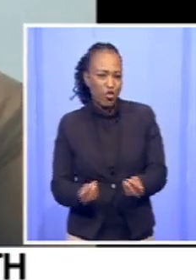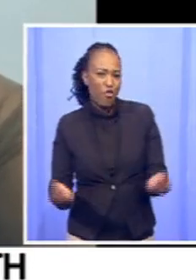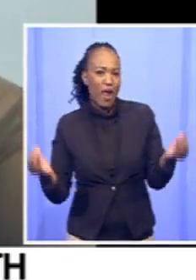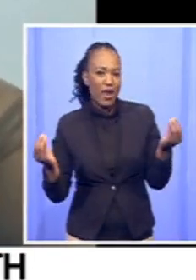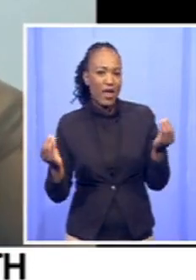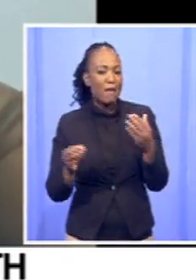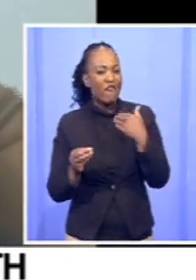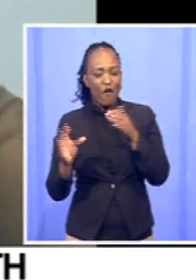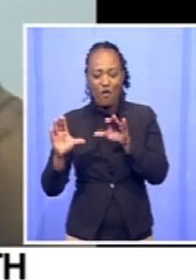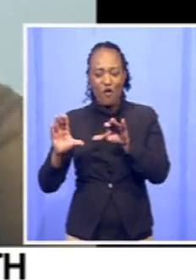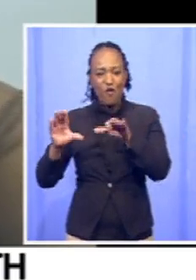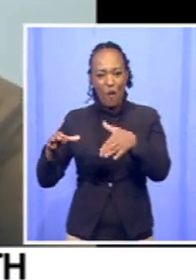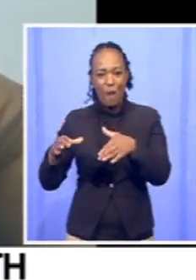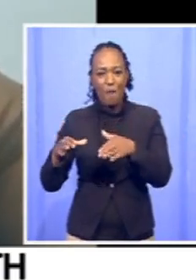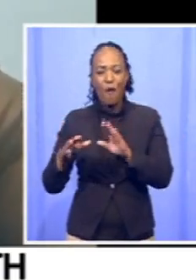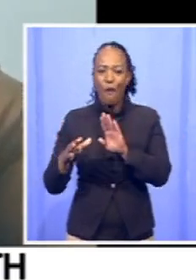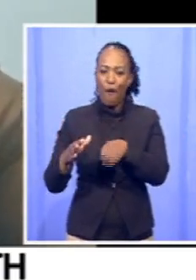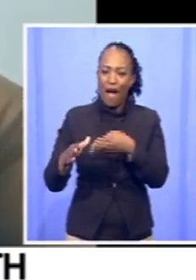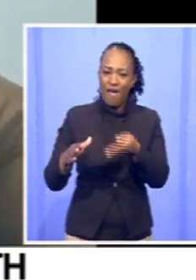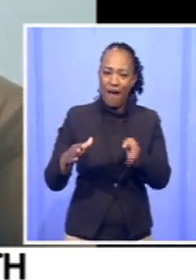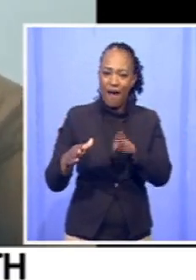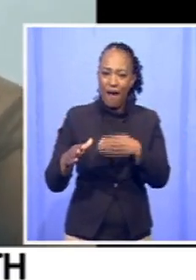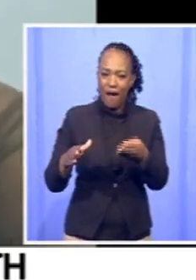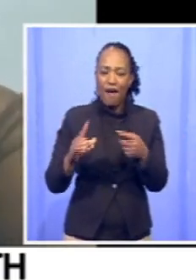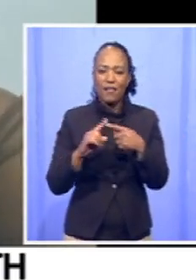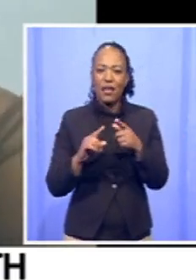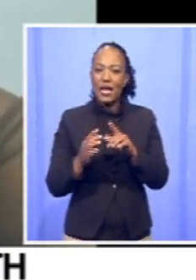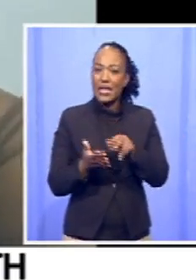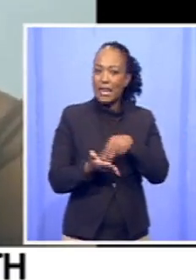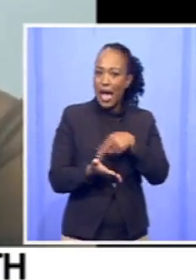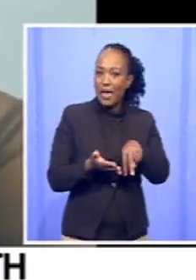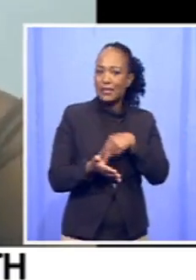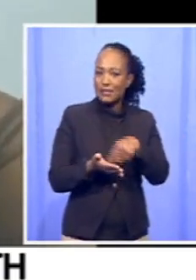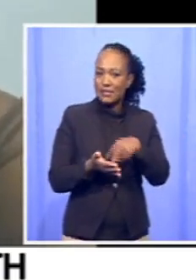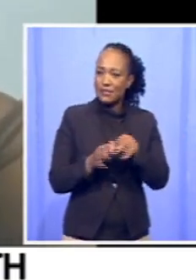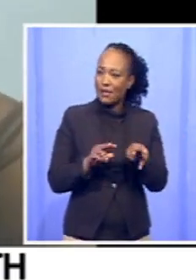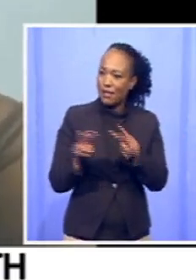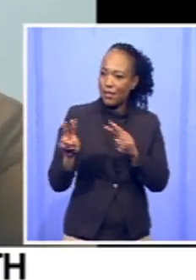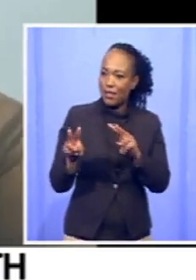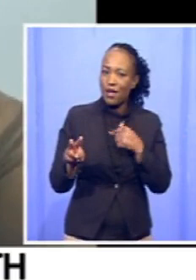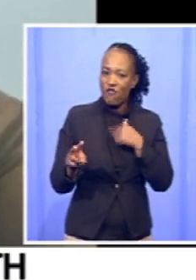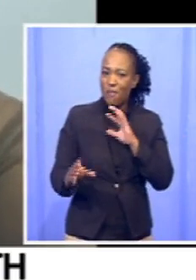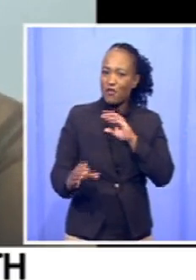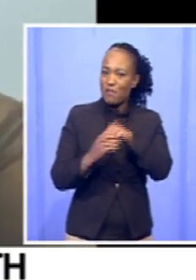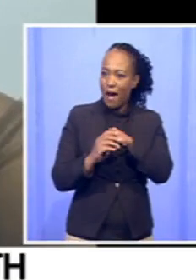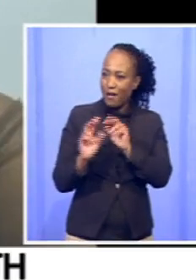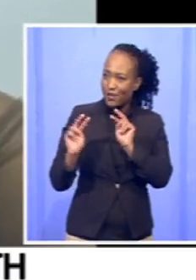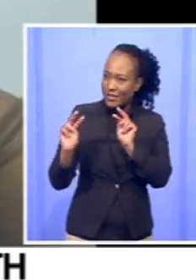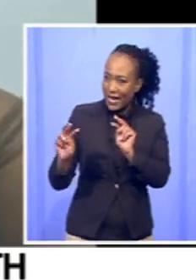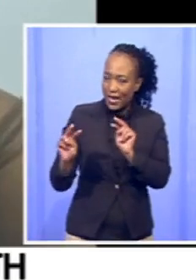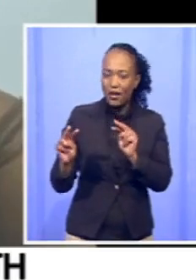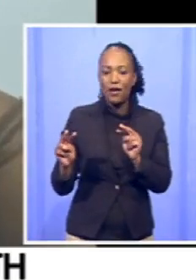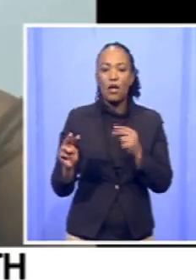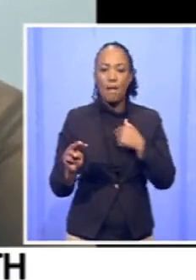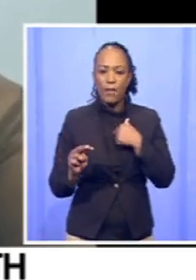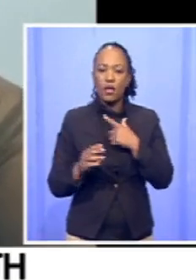choir singing, dancing. It's just absolutely fantastic to be a part of this. And again, as a person